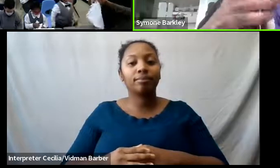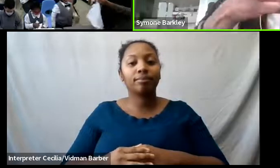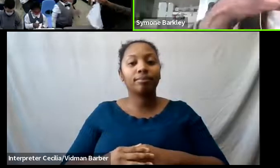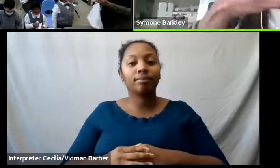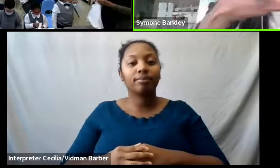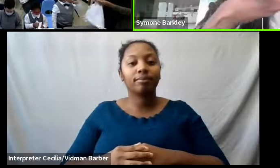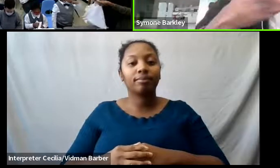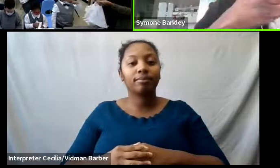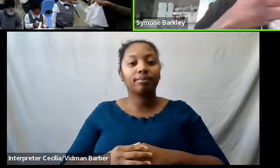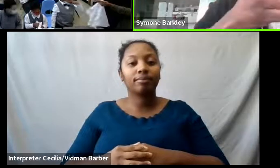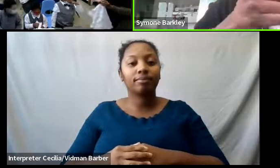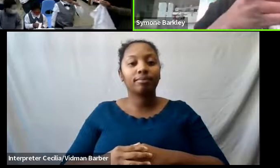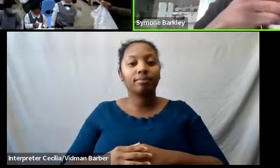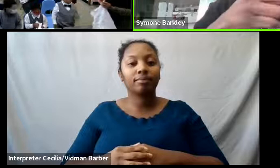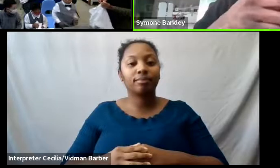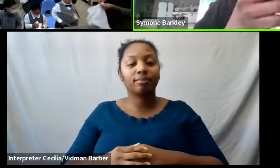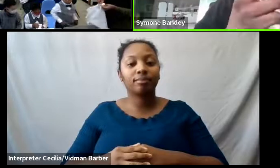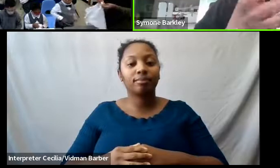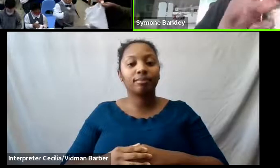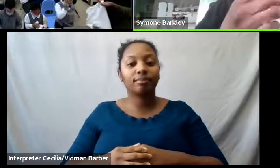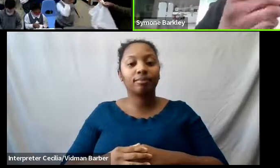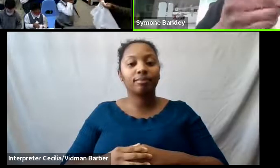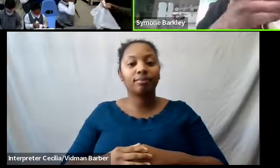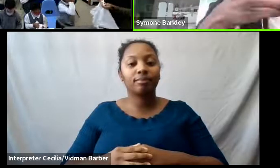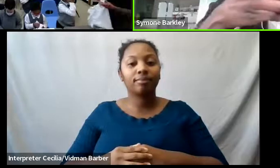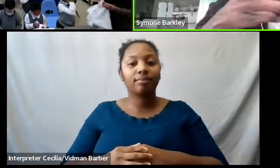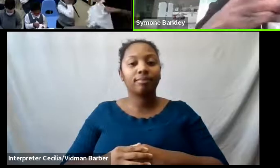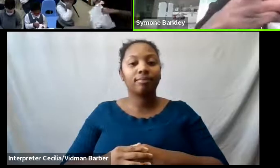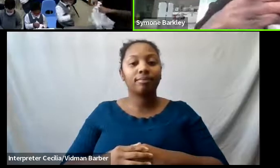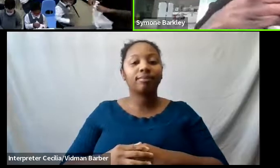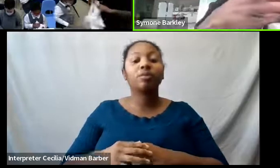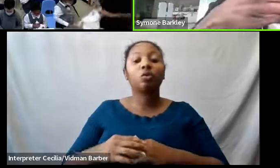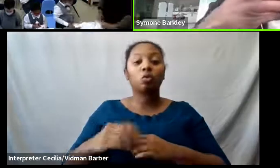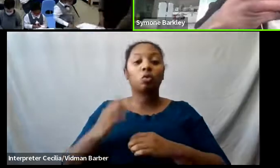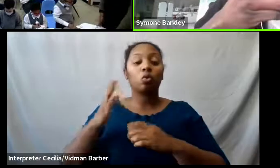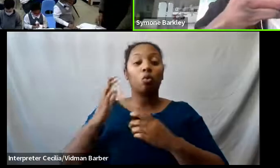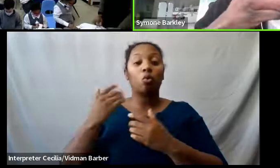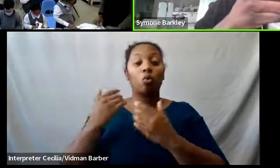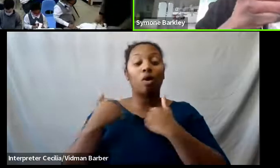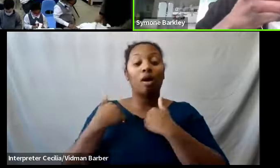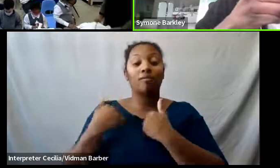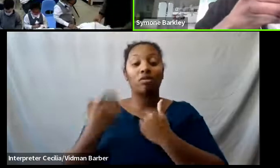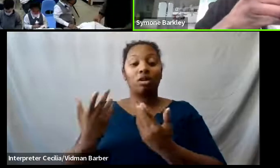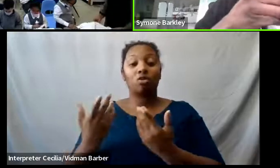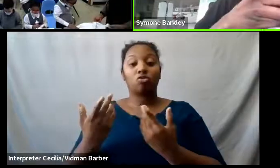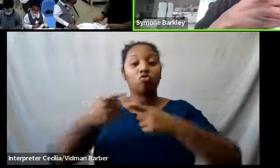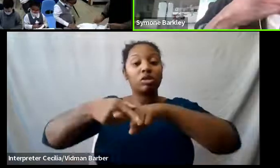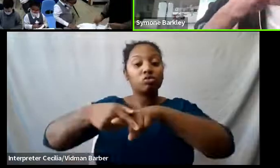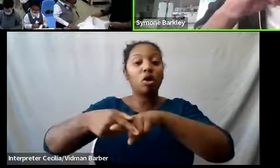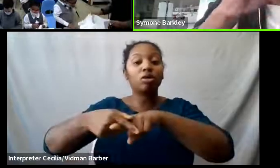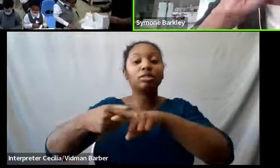Miss Grant, you're doing it perfect. And you're going to tie a knot. 1, 2.